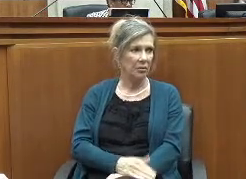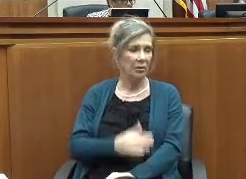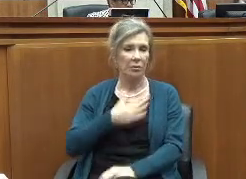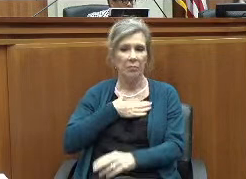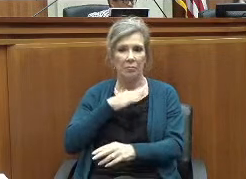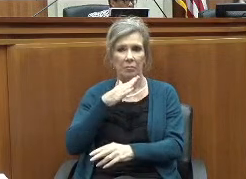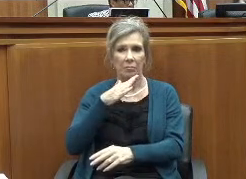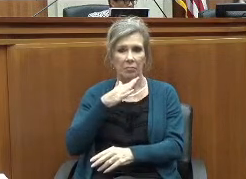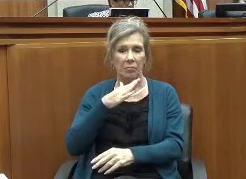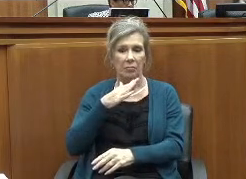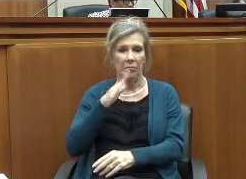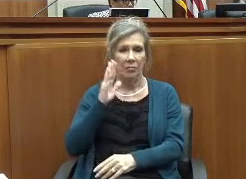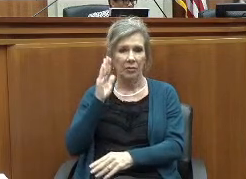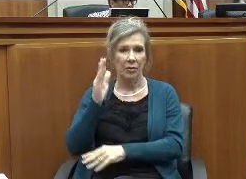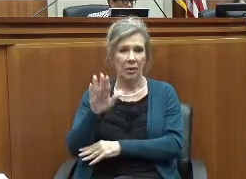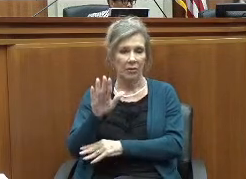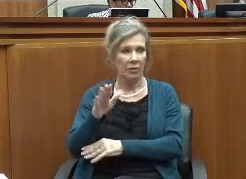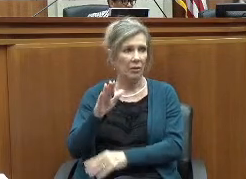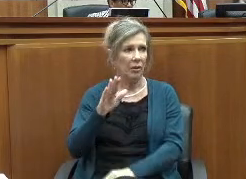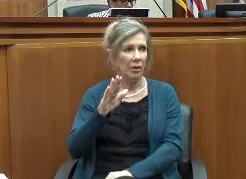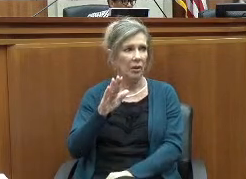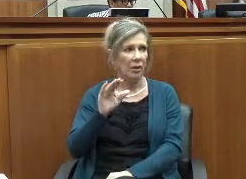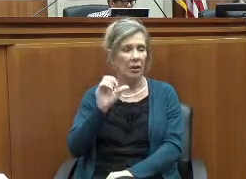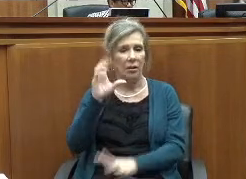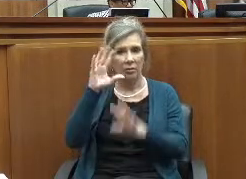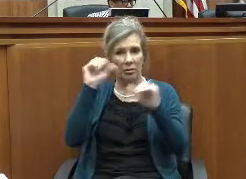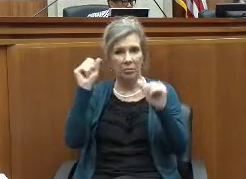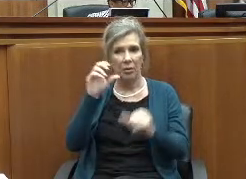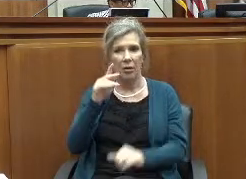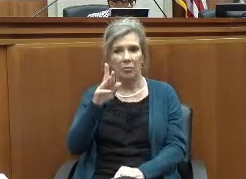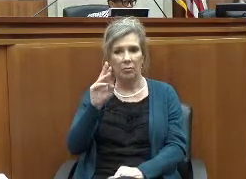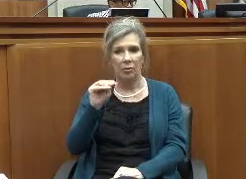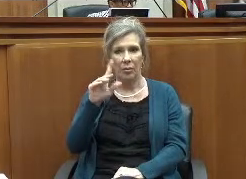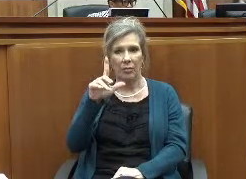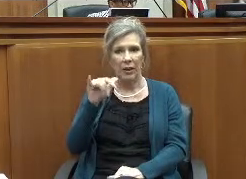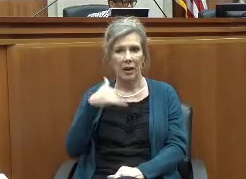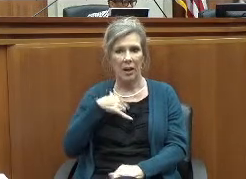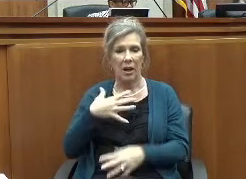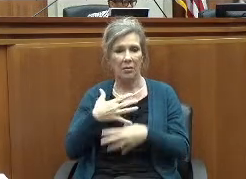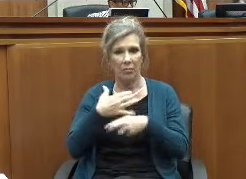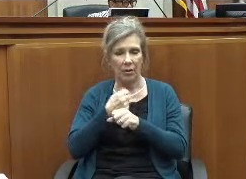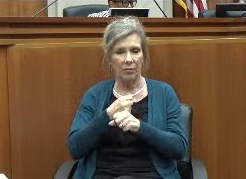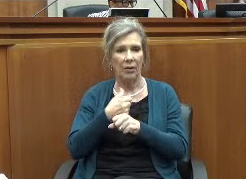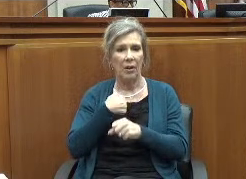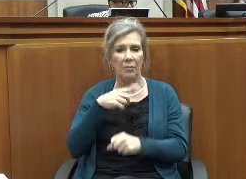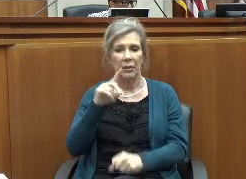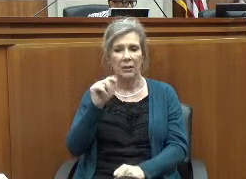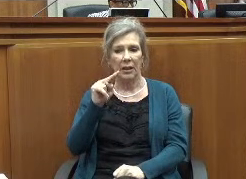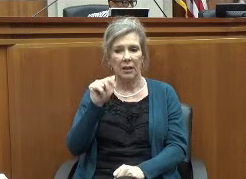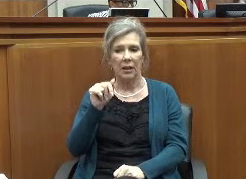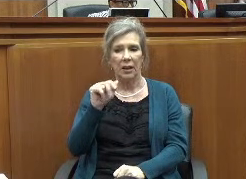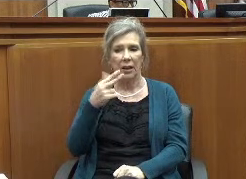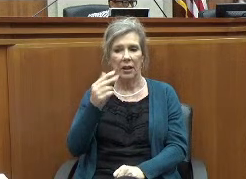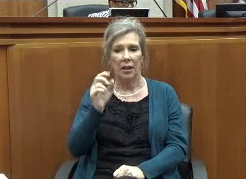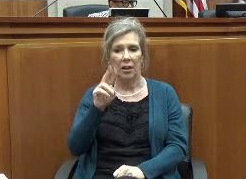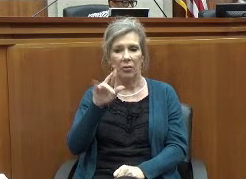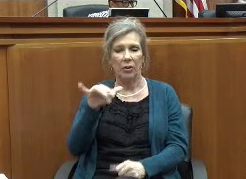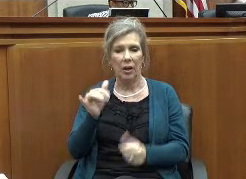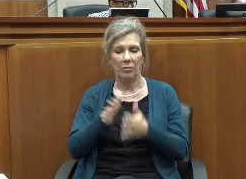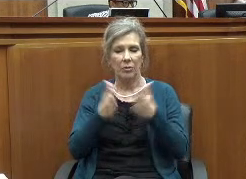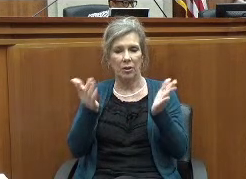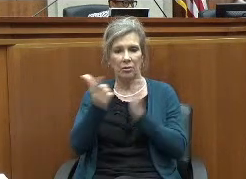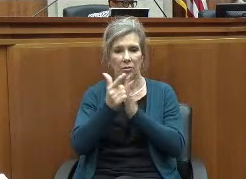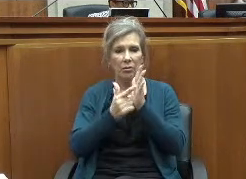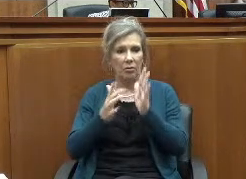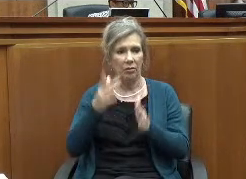Good afternoon, Board, Superintendent Brumley. I'll be brief. I am Dana Henry, and I'm General Counsel for LACA, and